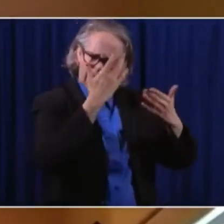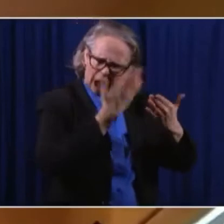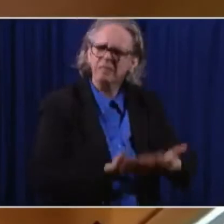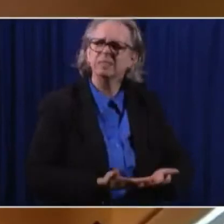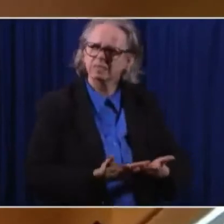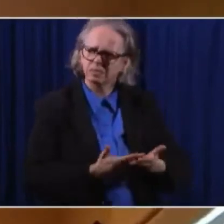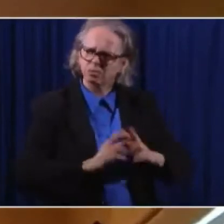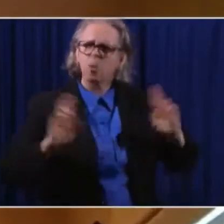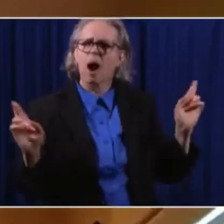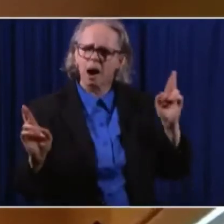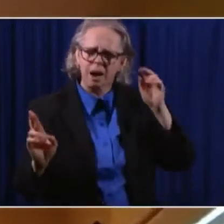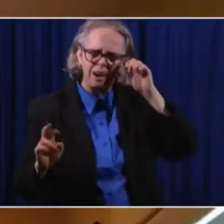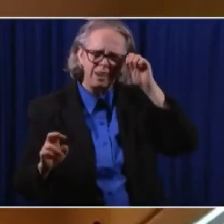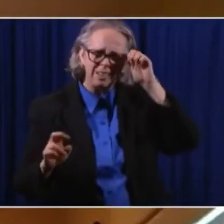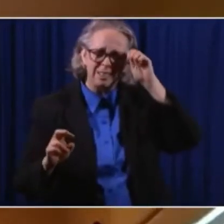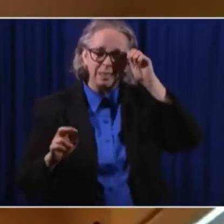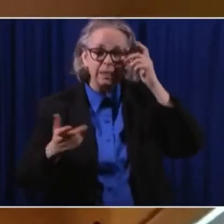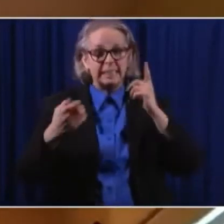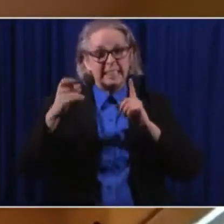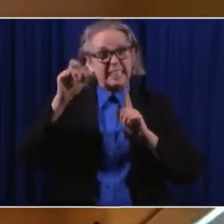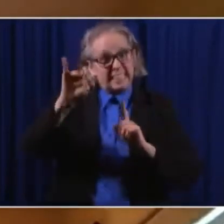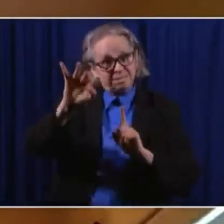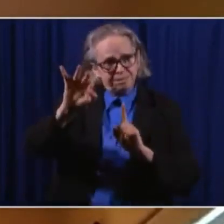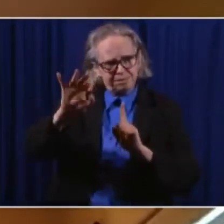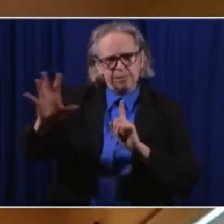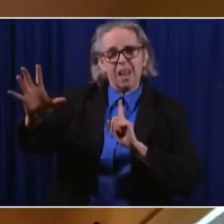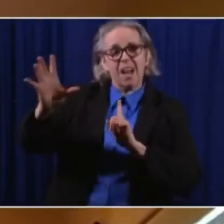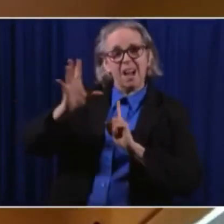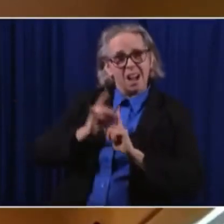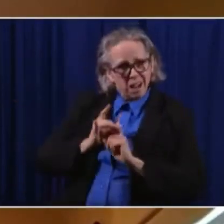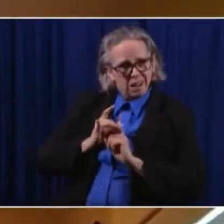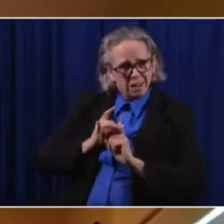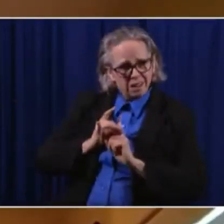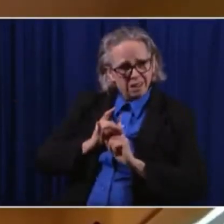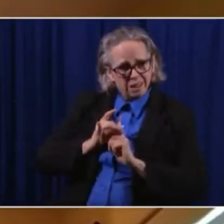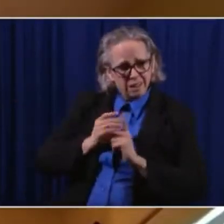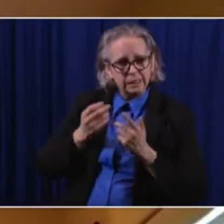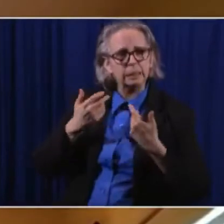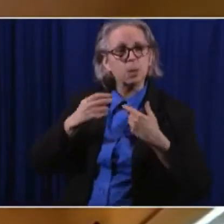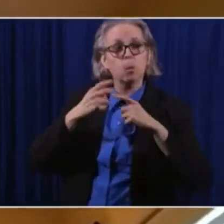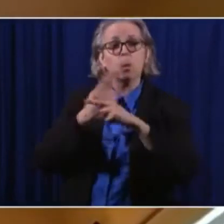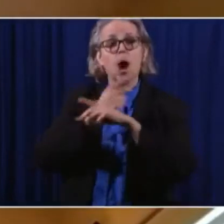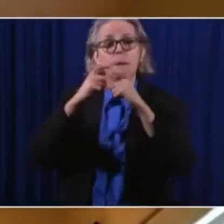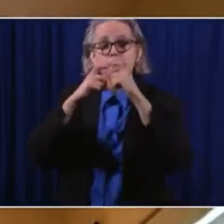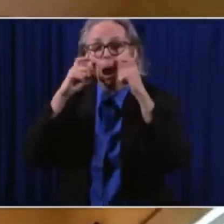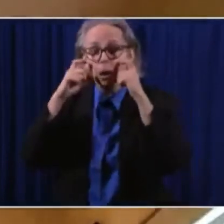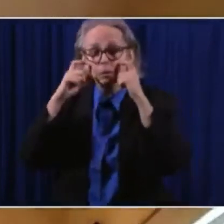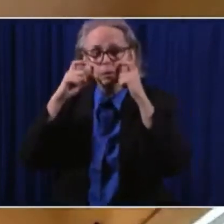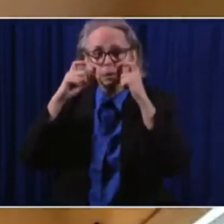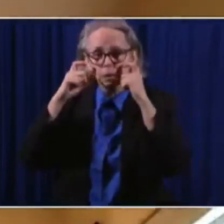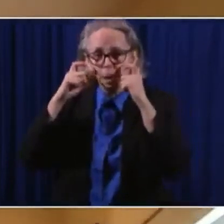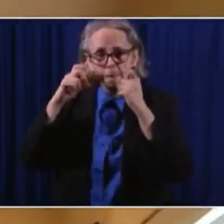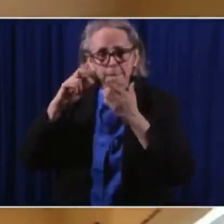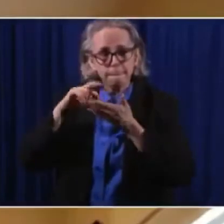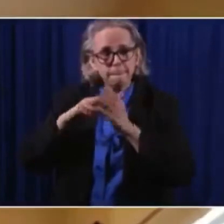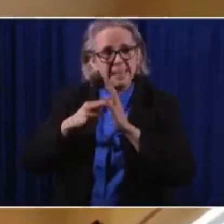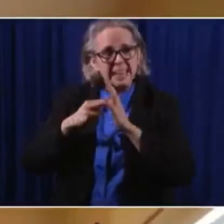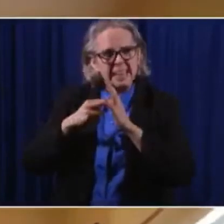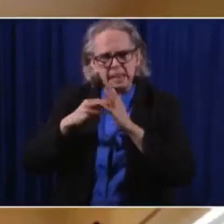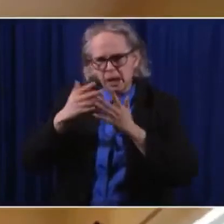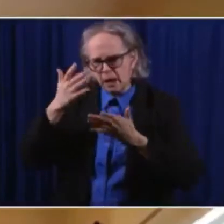infected, you're less likely to get sick than if you weren't wearing a mask. I also want to comment on